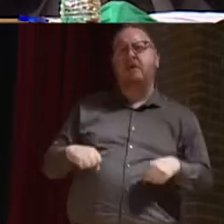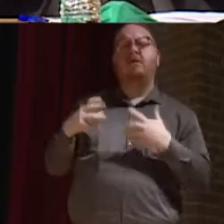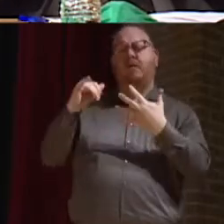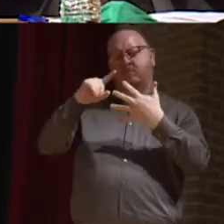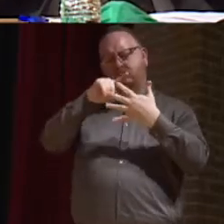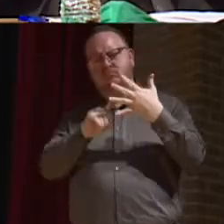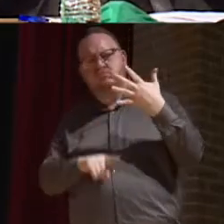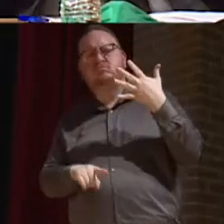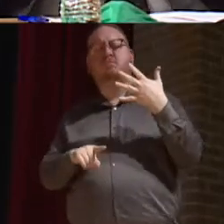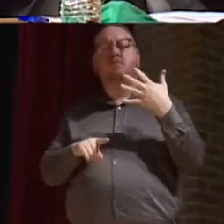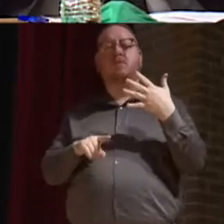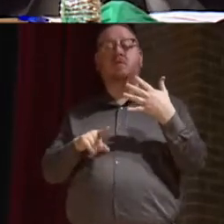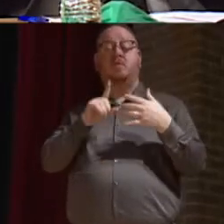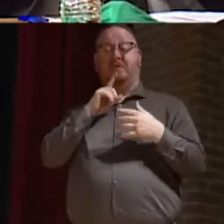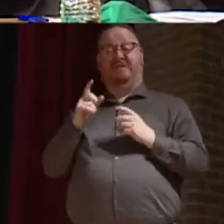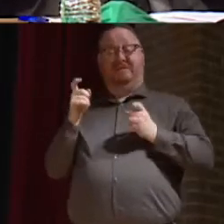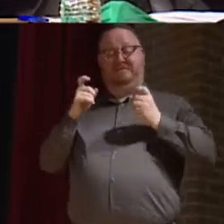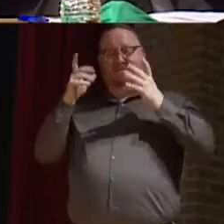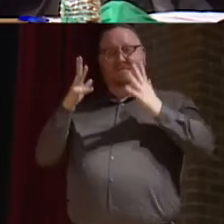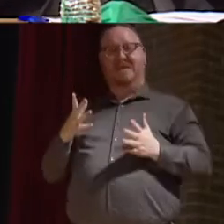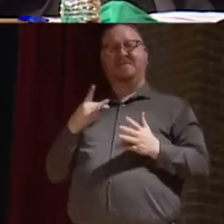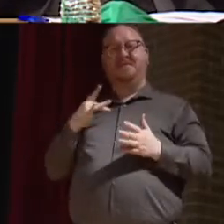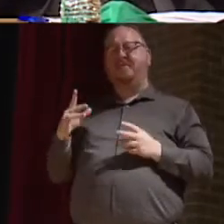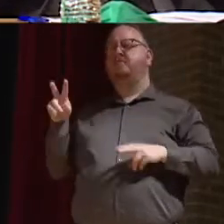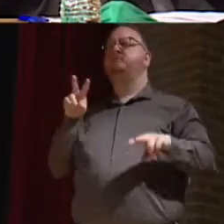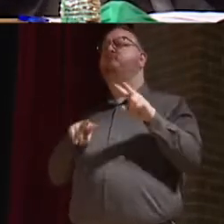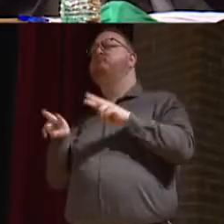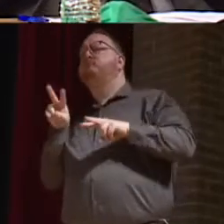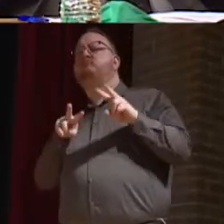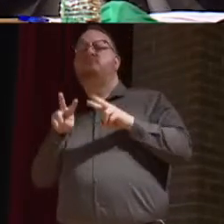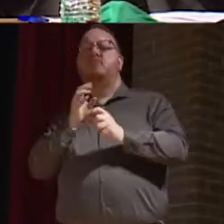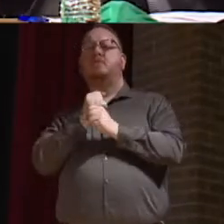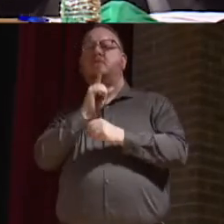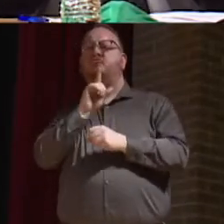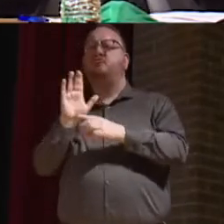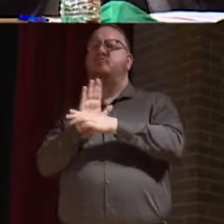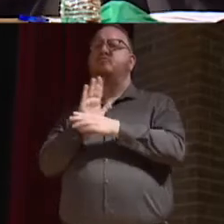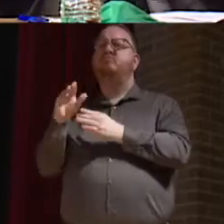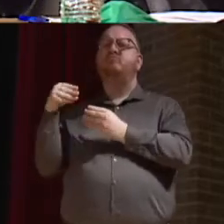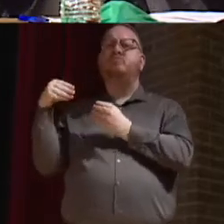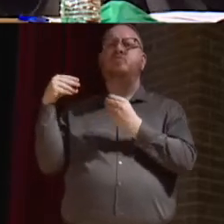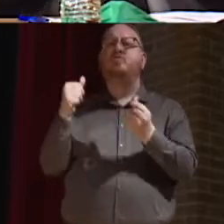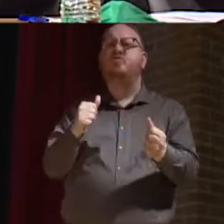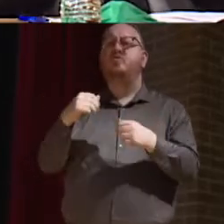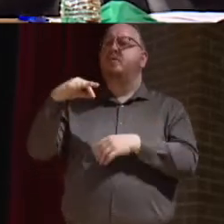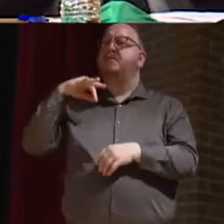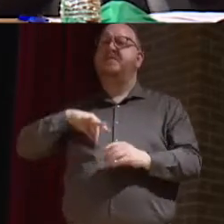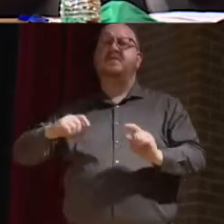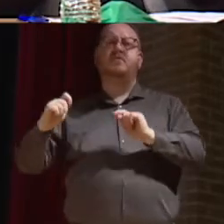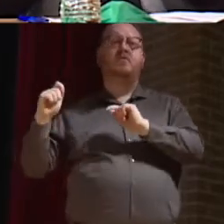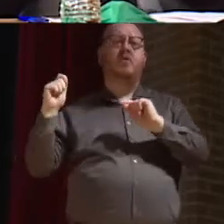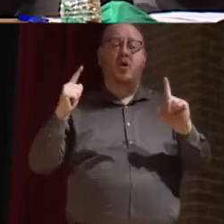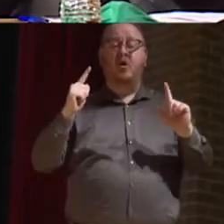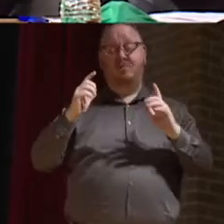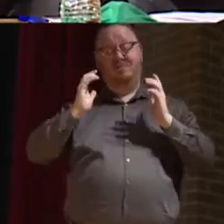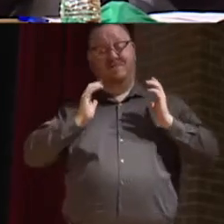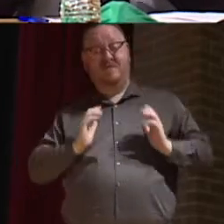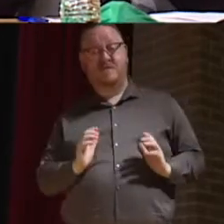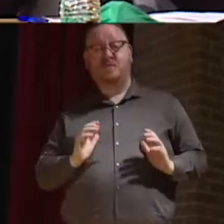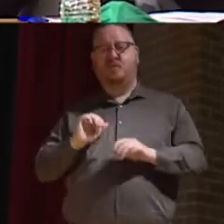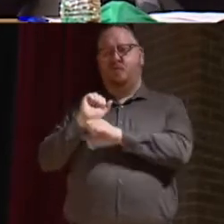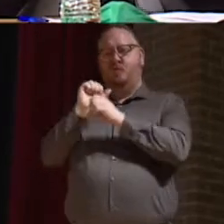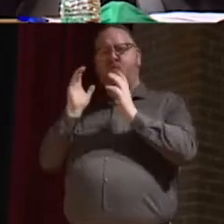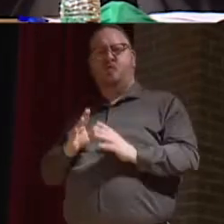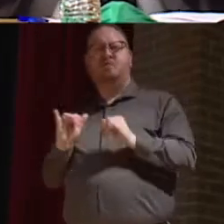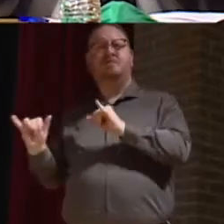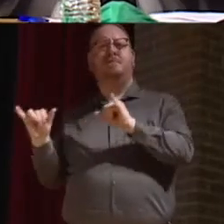as managers. That's what we're trying to make our businesses as good for each other, as good for our customers as possible. How